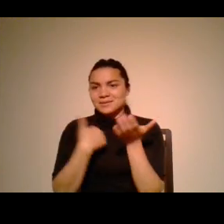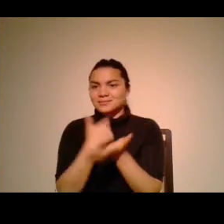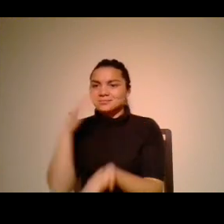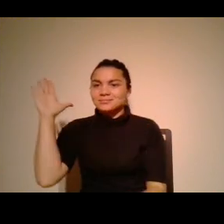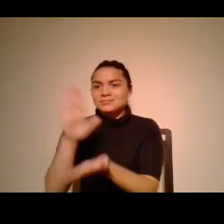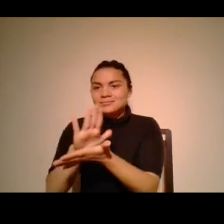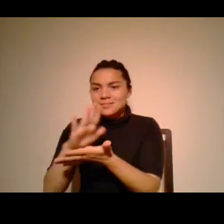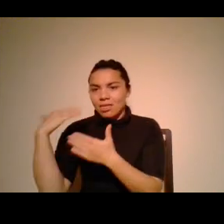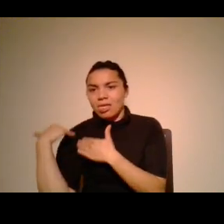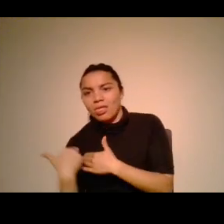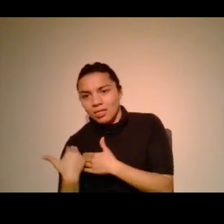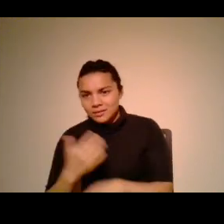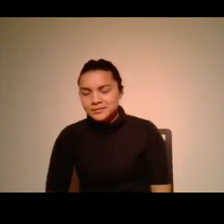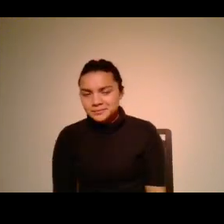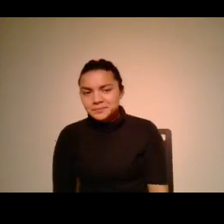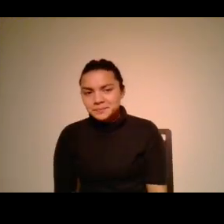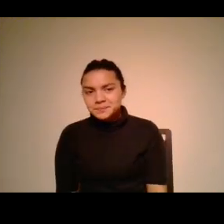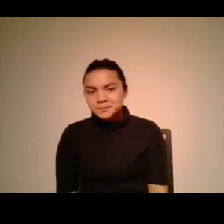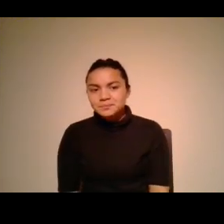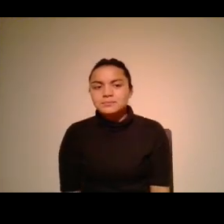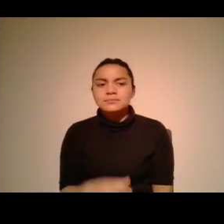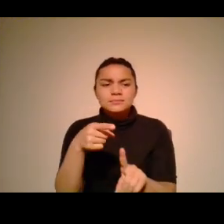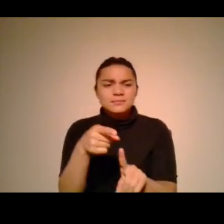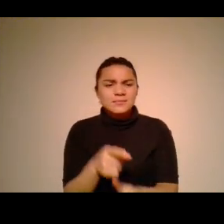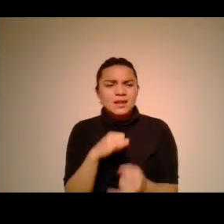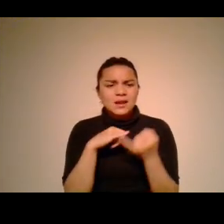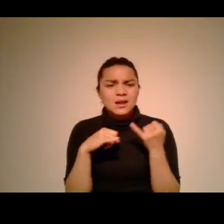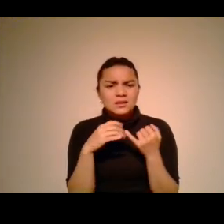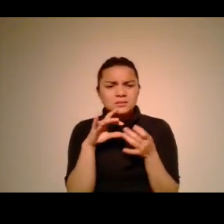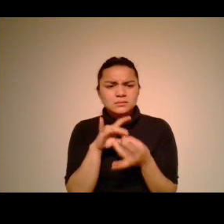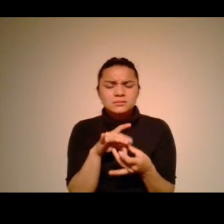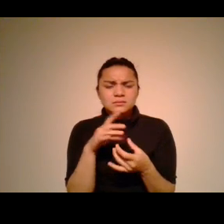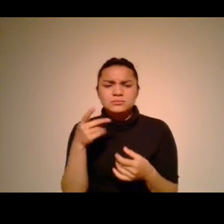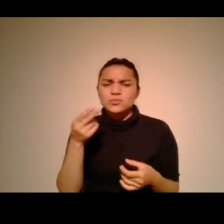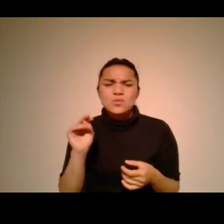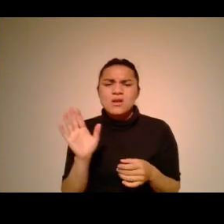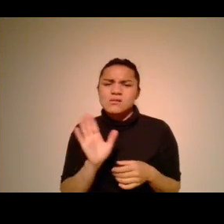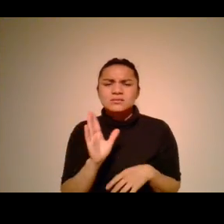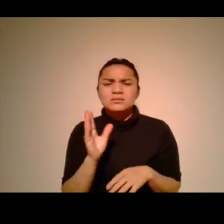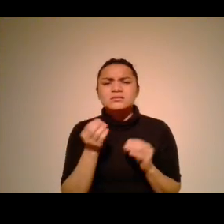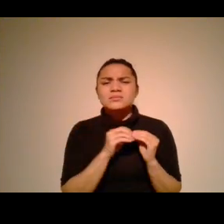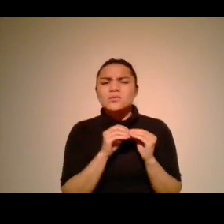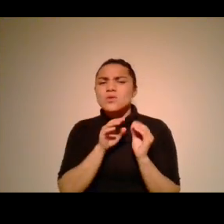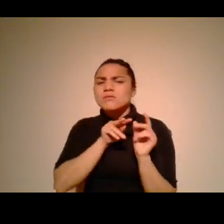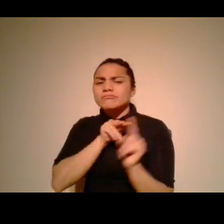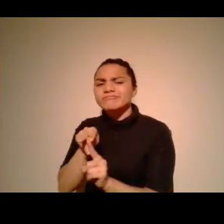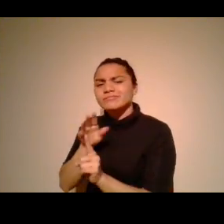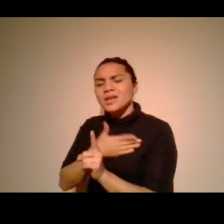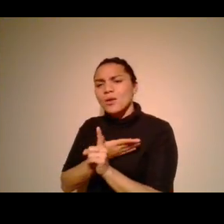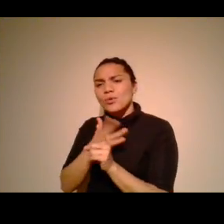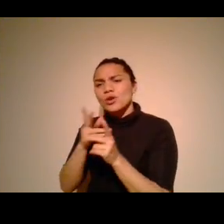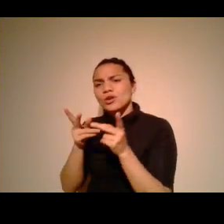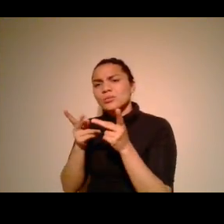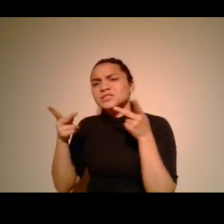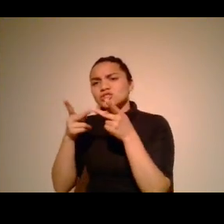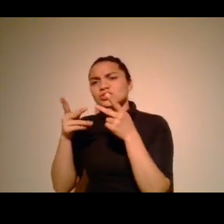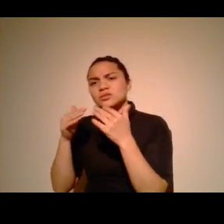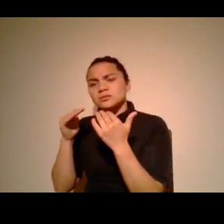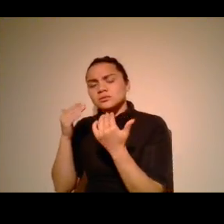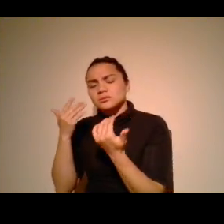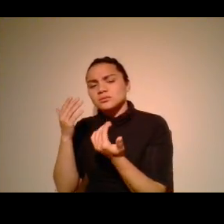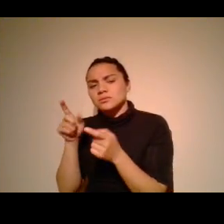This one is a little bit less about pronouns and a little bit more about our position as scholars and researchers.